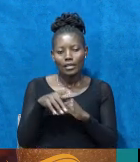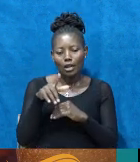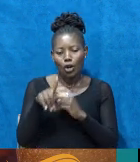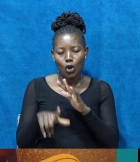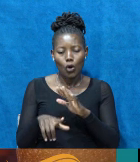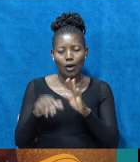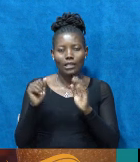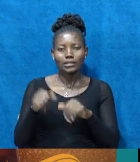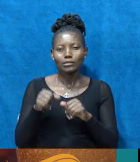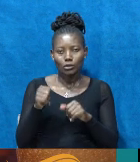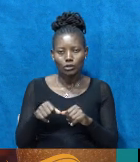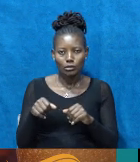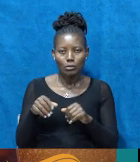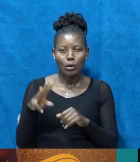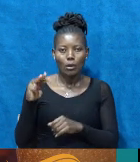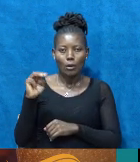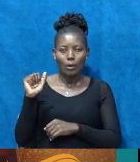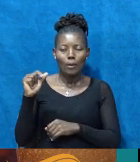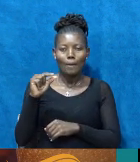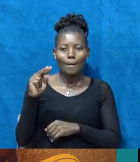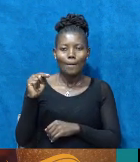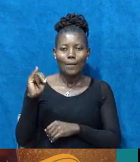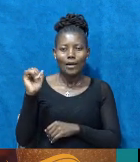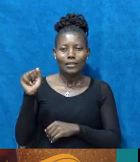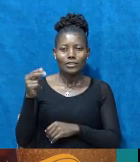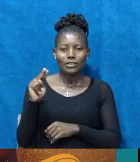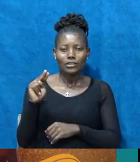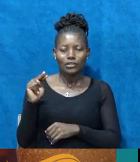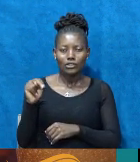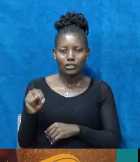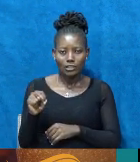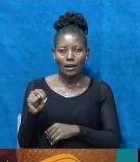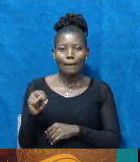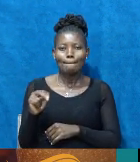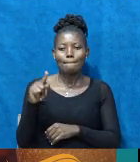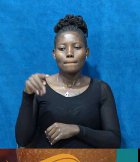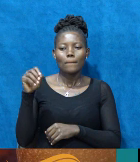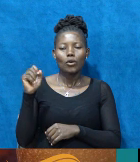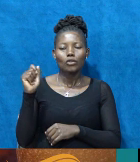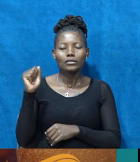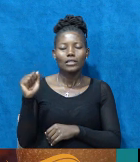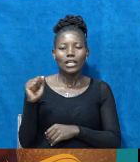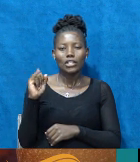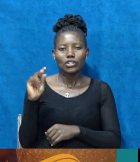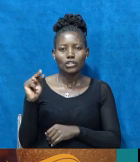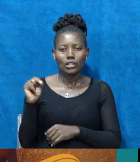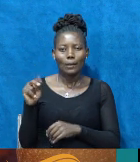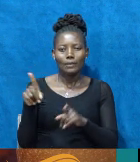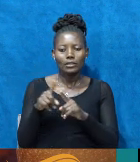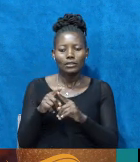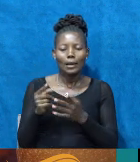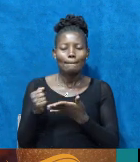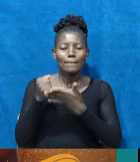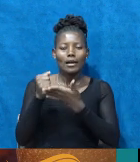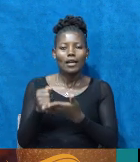fractures need to be kept to a minimum as much as possible. Magnesium, phosphorus, potassium, and fluoride